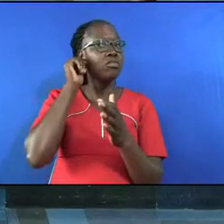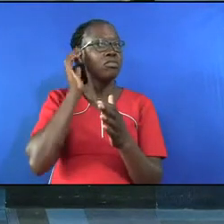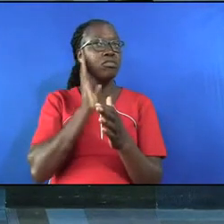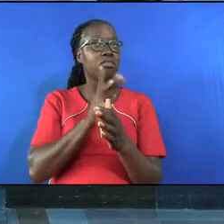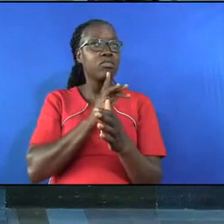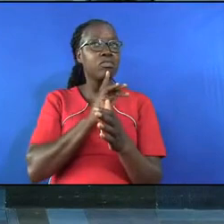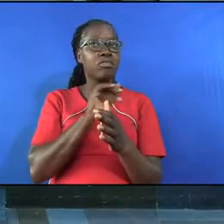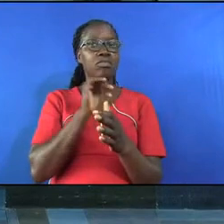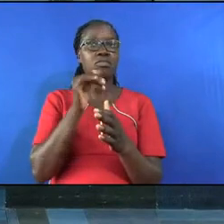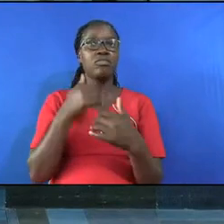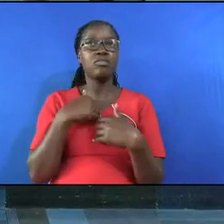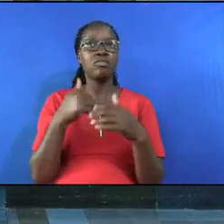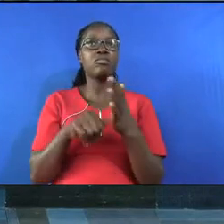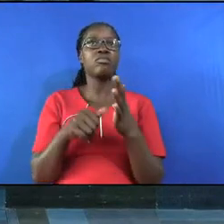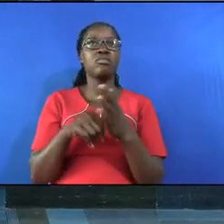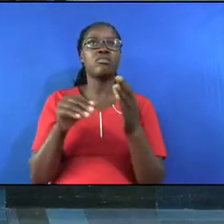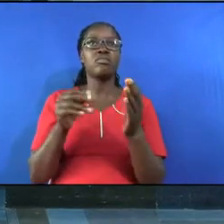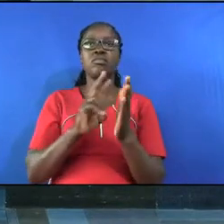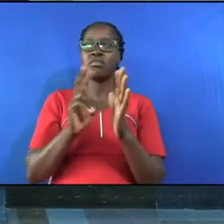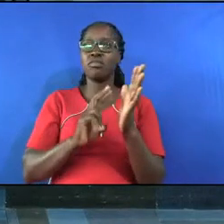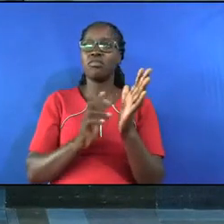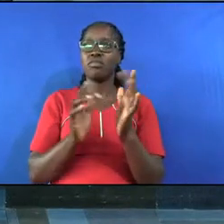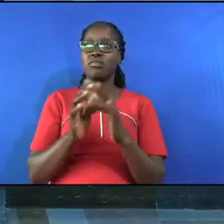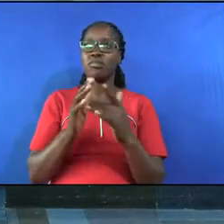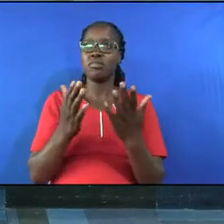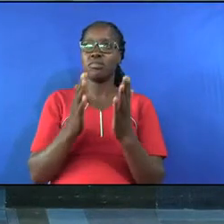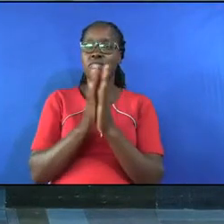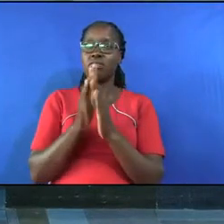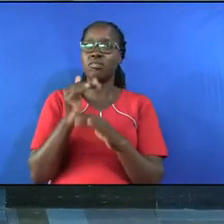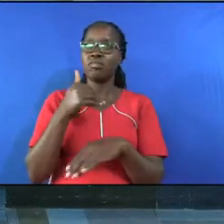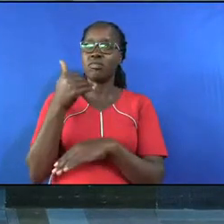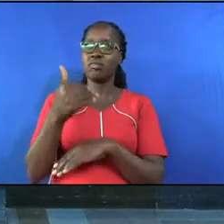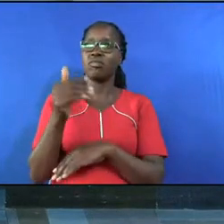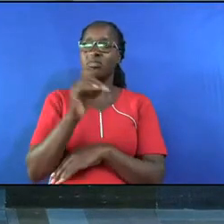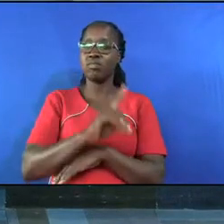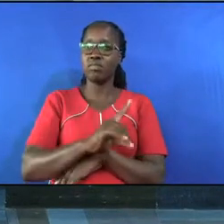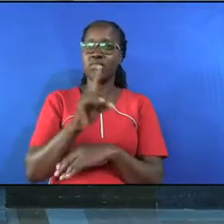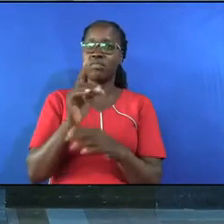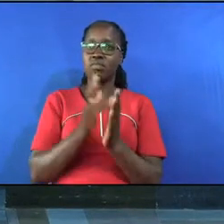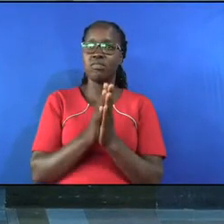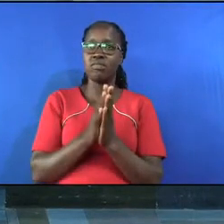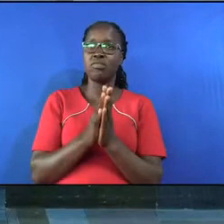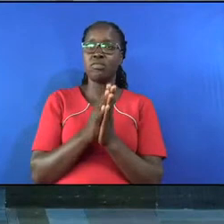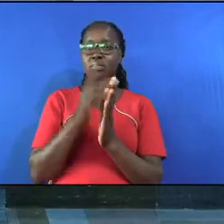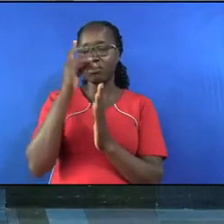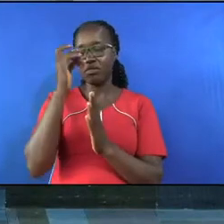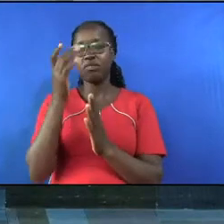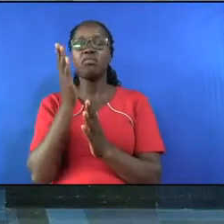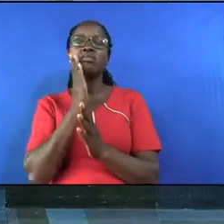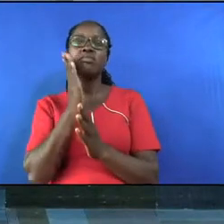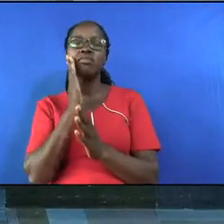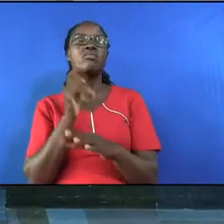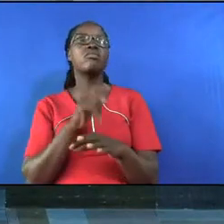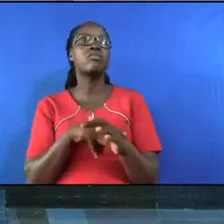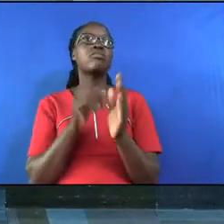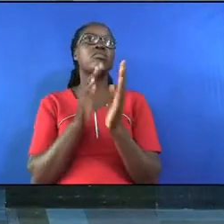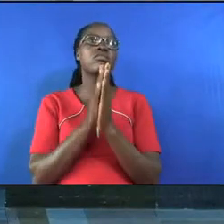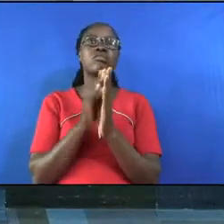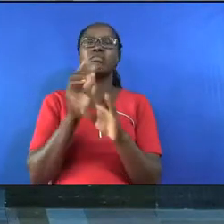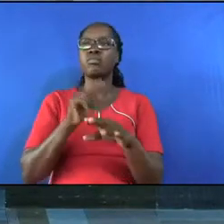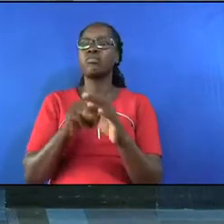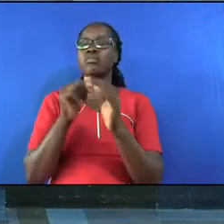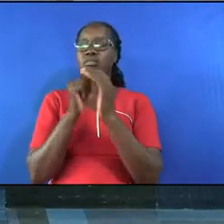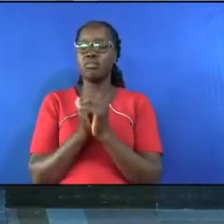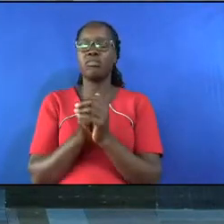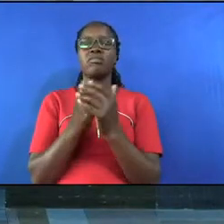Our children will not find it hard to read their Bibles and to pray every day. In fact, they will be reminding you, Mommy, it's time for prayer, it's time for